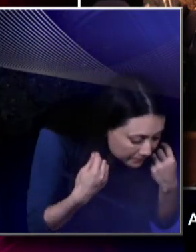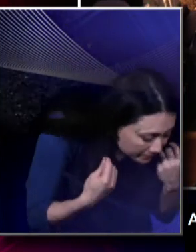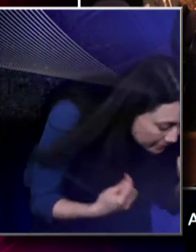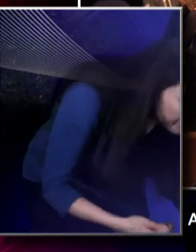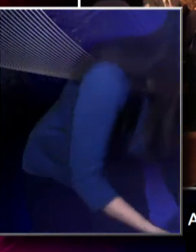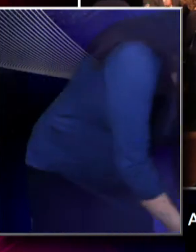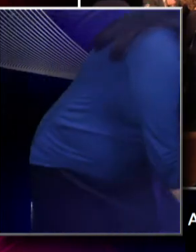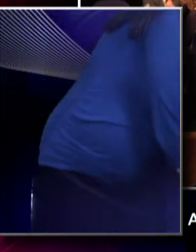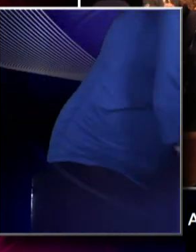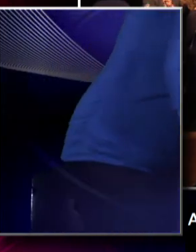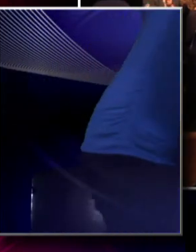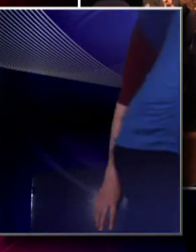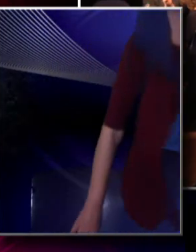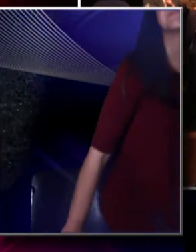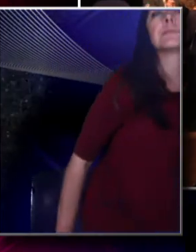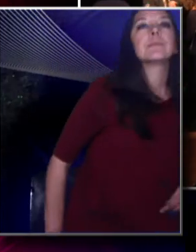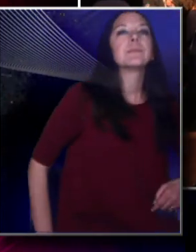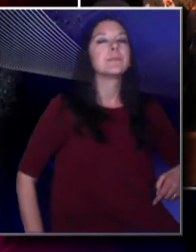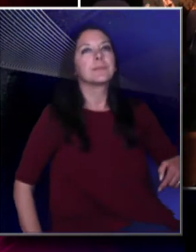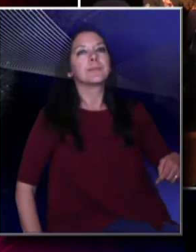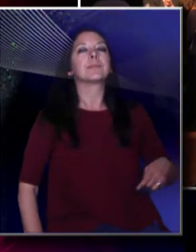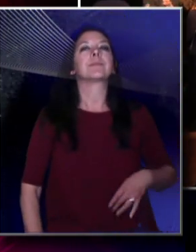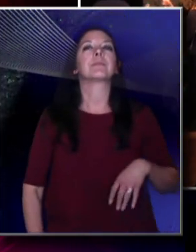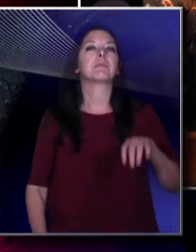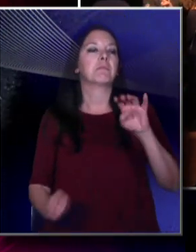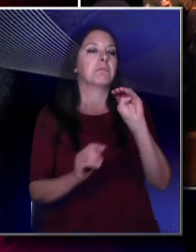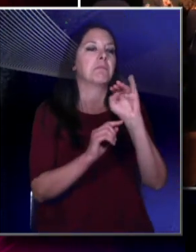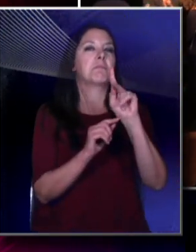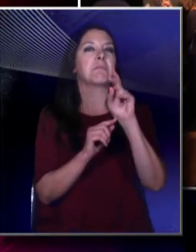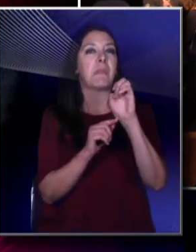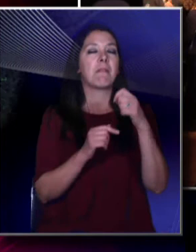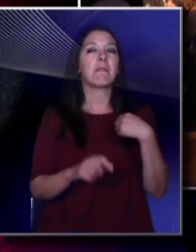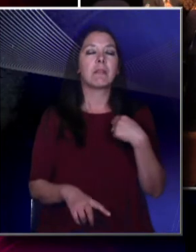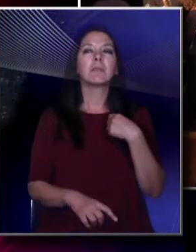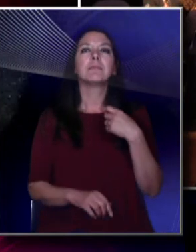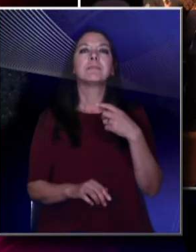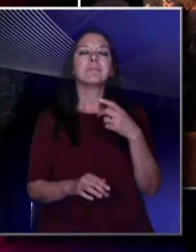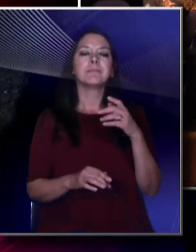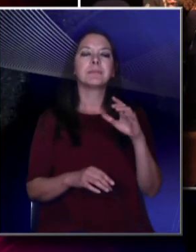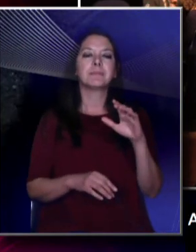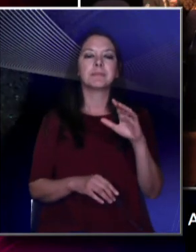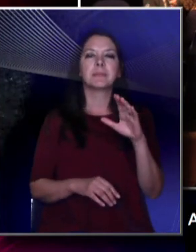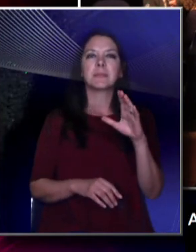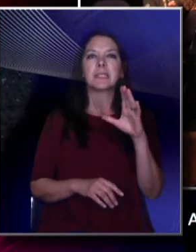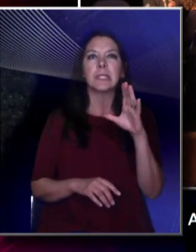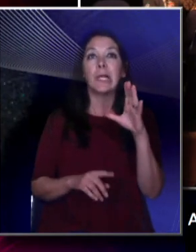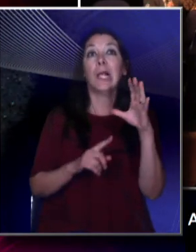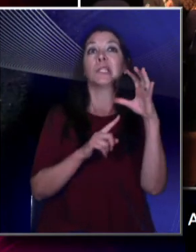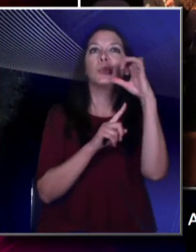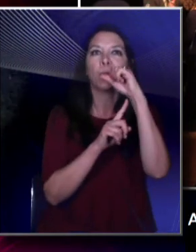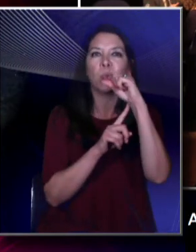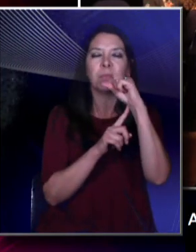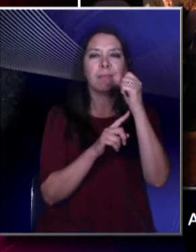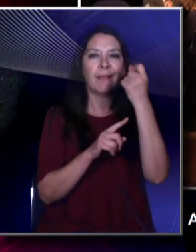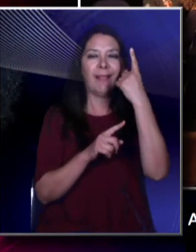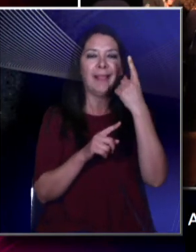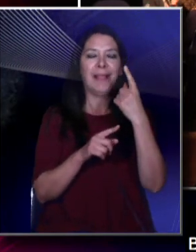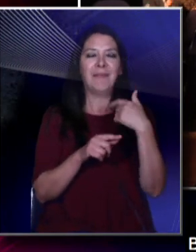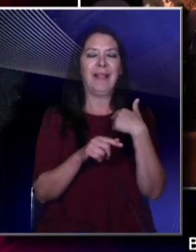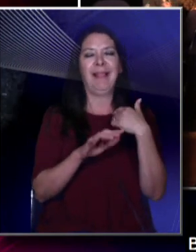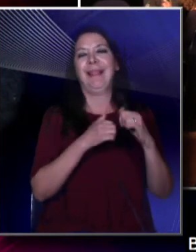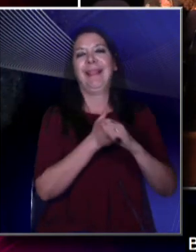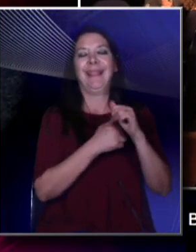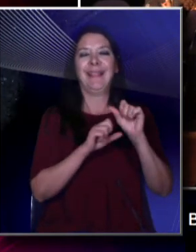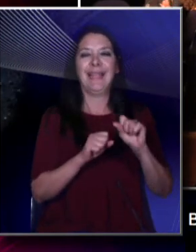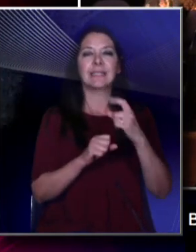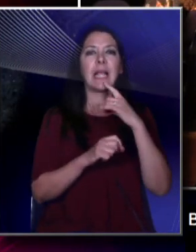This is Mike. Can I ask a quick, so I would assume, that's a kind of a scary word to throw out there, but like phase 3, are